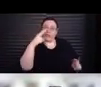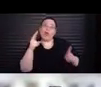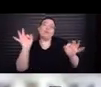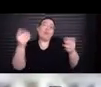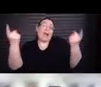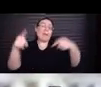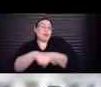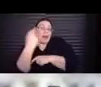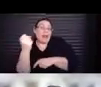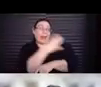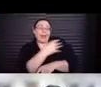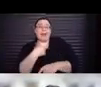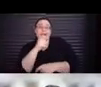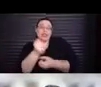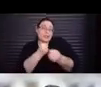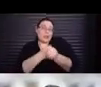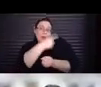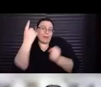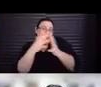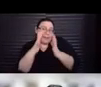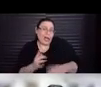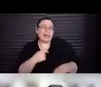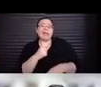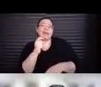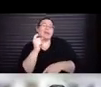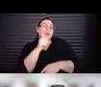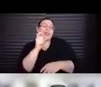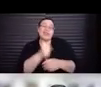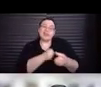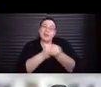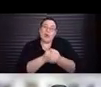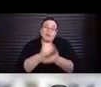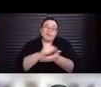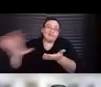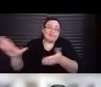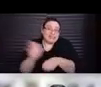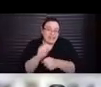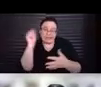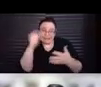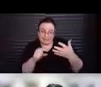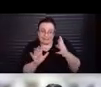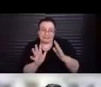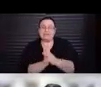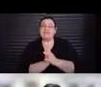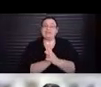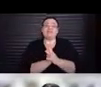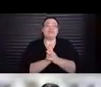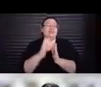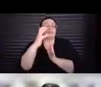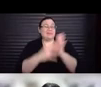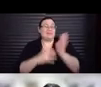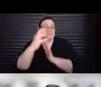We should definitely support Black Americans. We should support abolition. And then after like long letters, and this